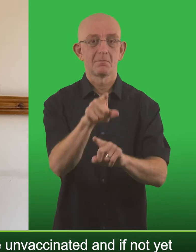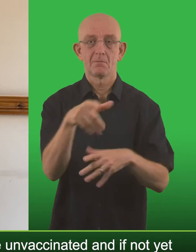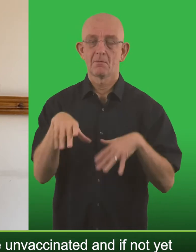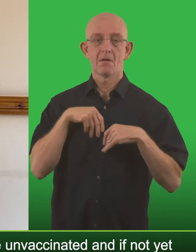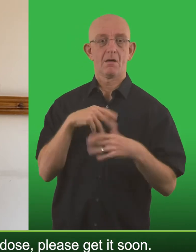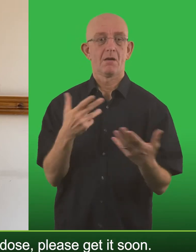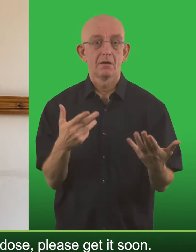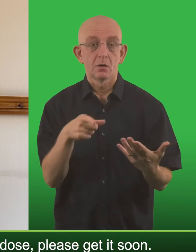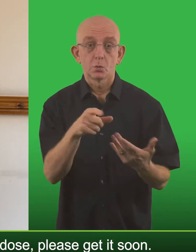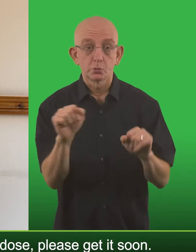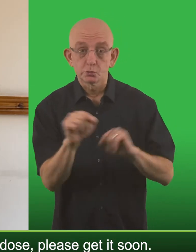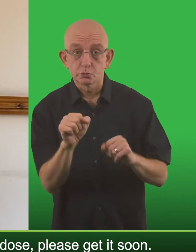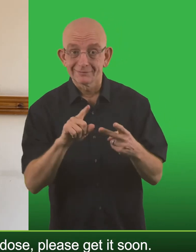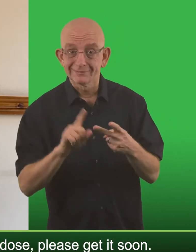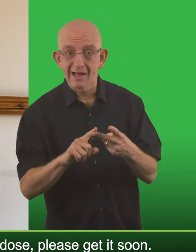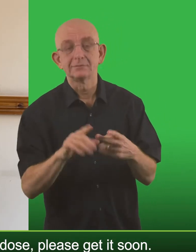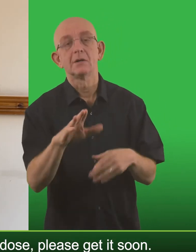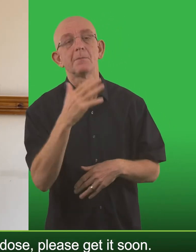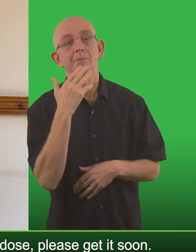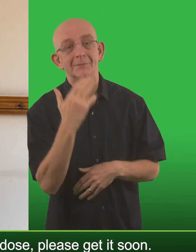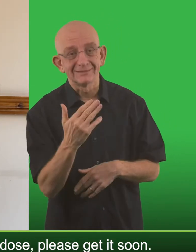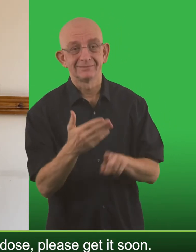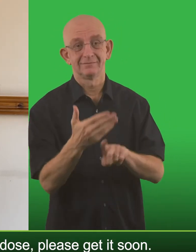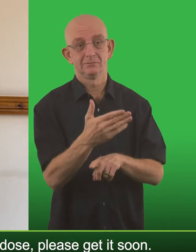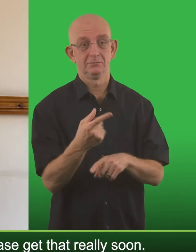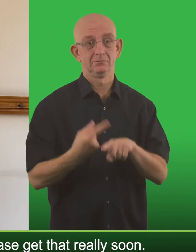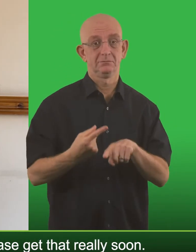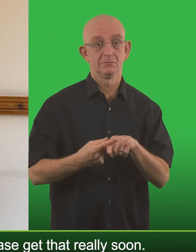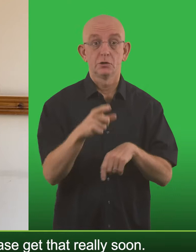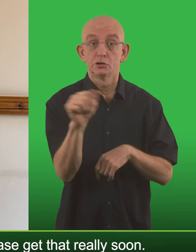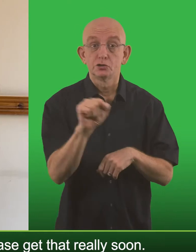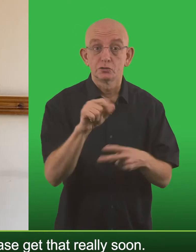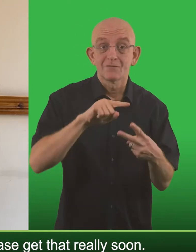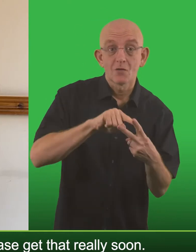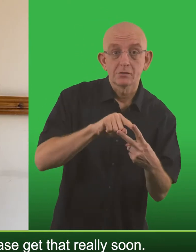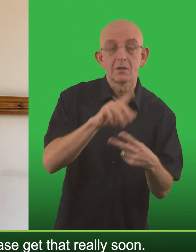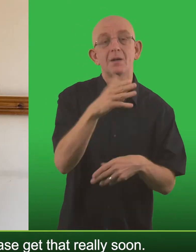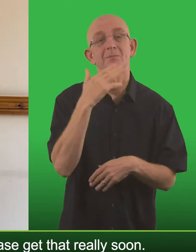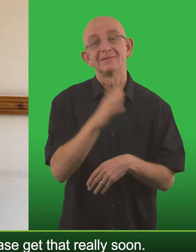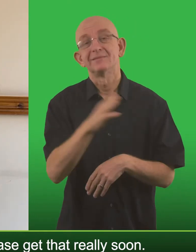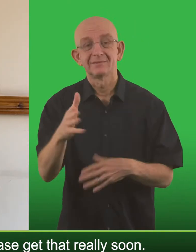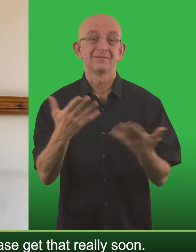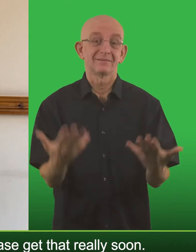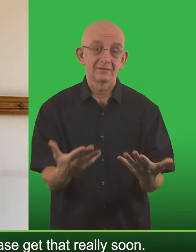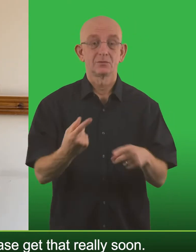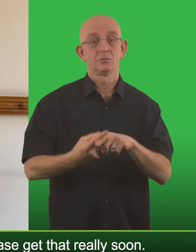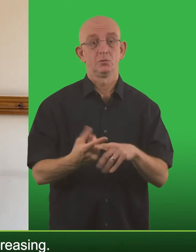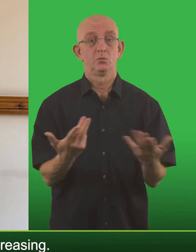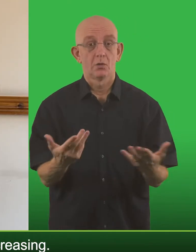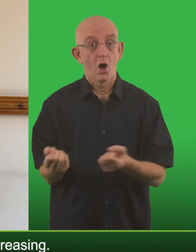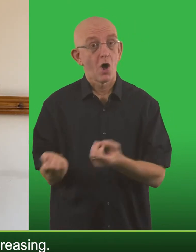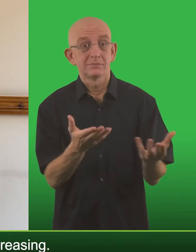Delta will find you. So if you've not yet had the second dose, please get it soon. If you've not yet had the first dose, please get that really